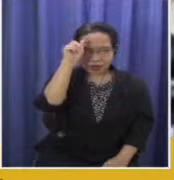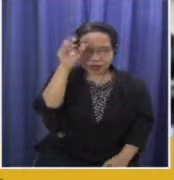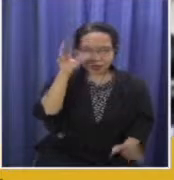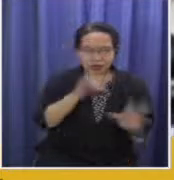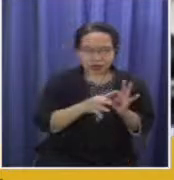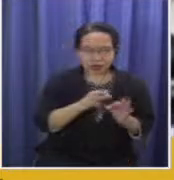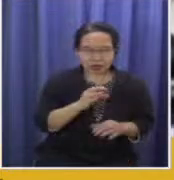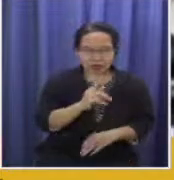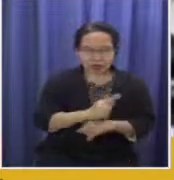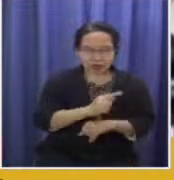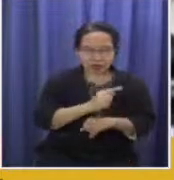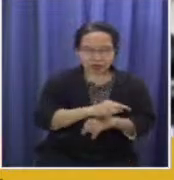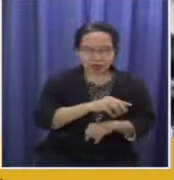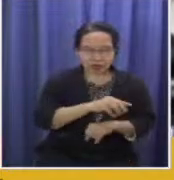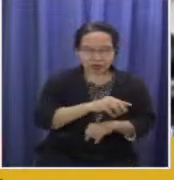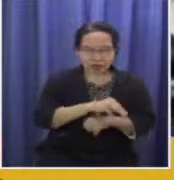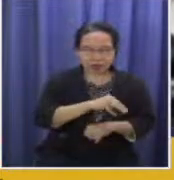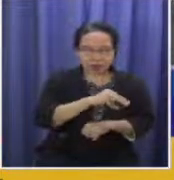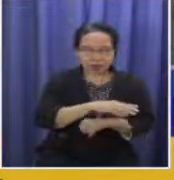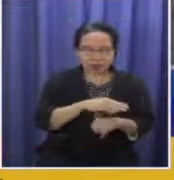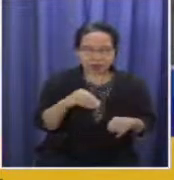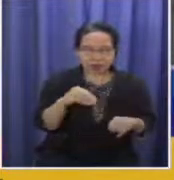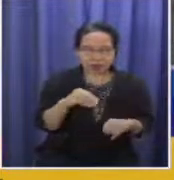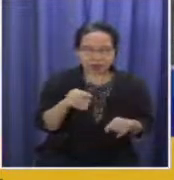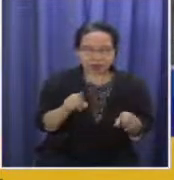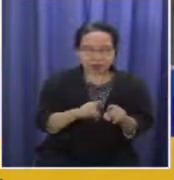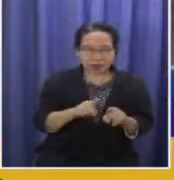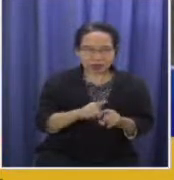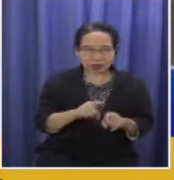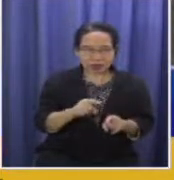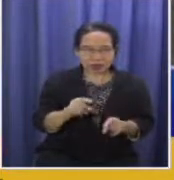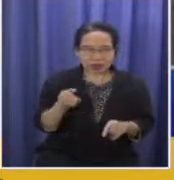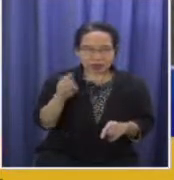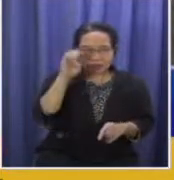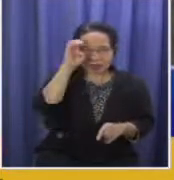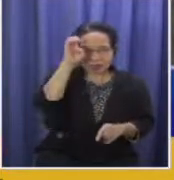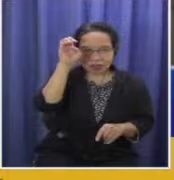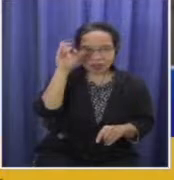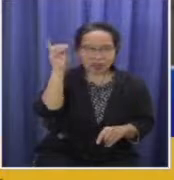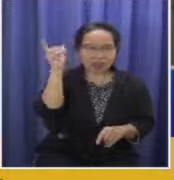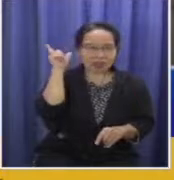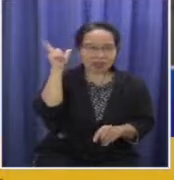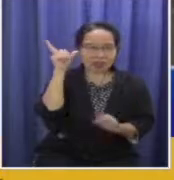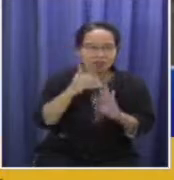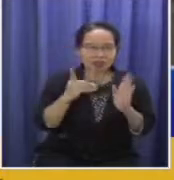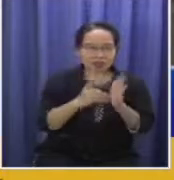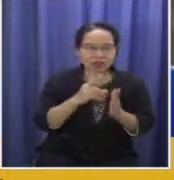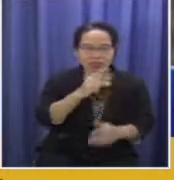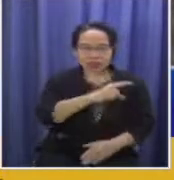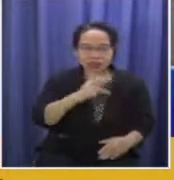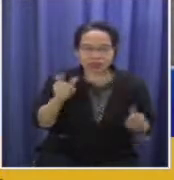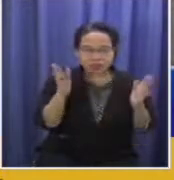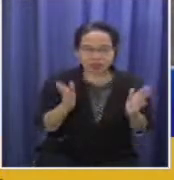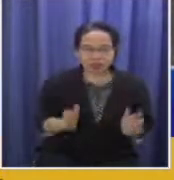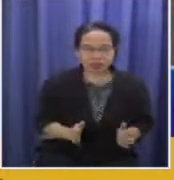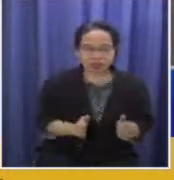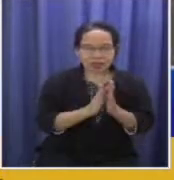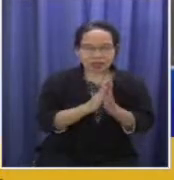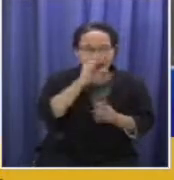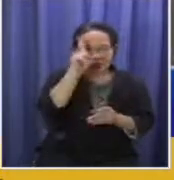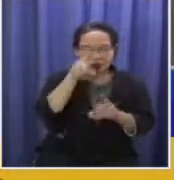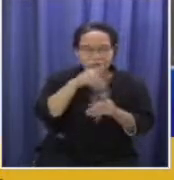from Tabernacle Ministry, and he's also under indoctrination. He's a Nepalese, Brother Eli, and may we ask